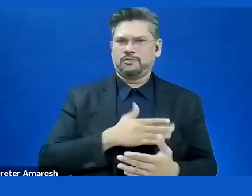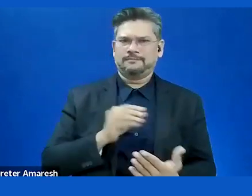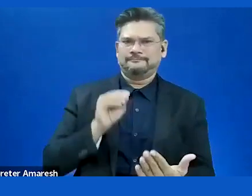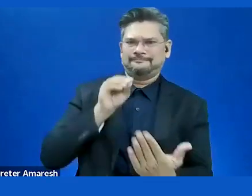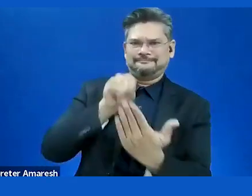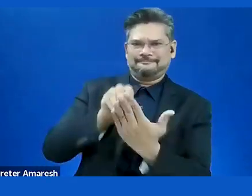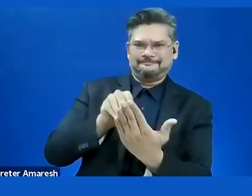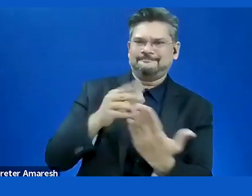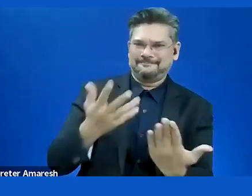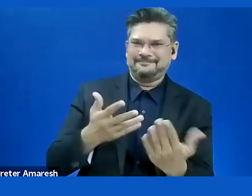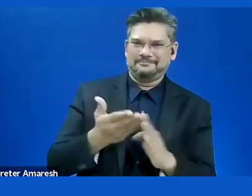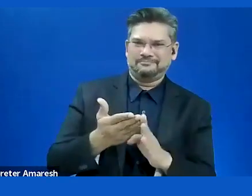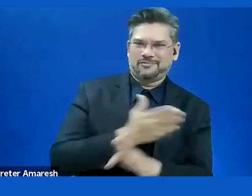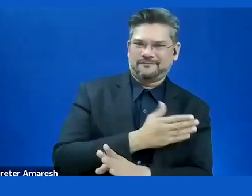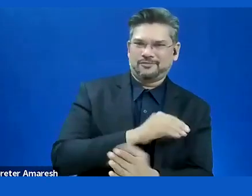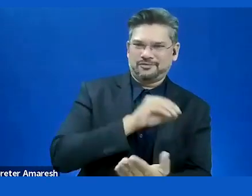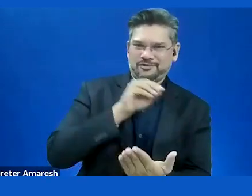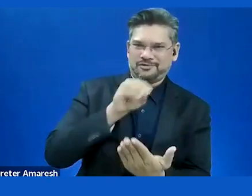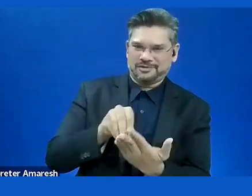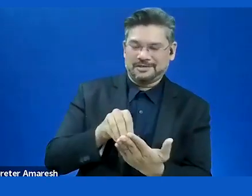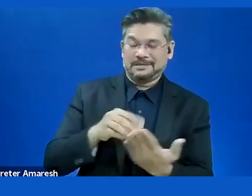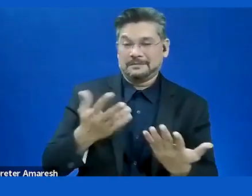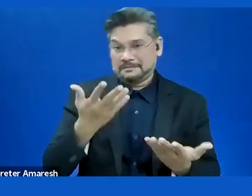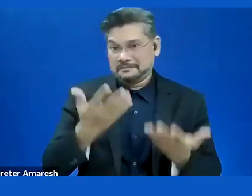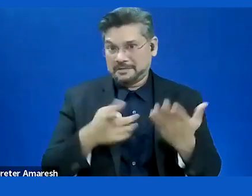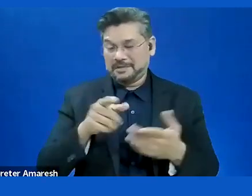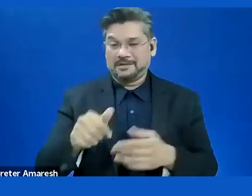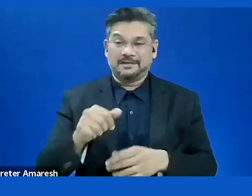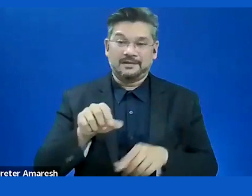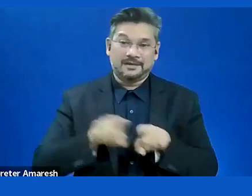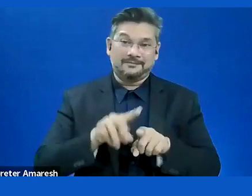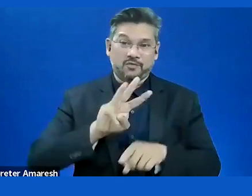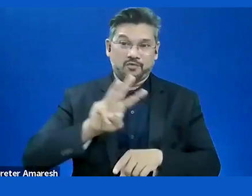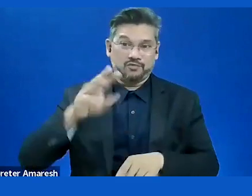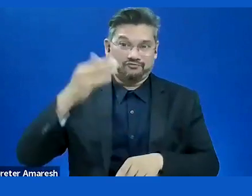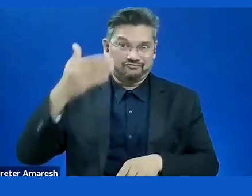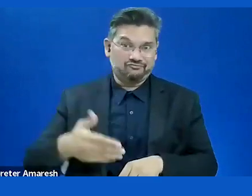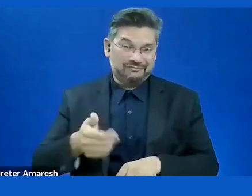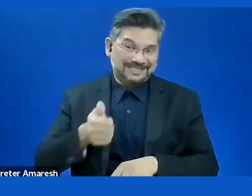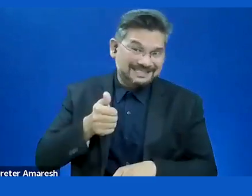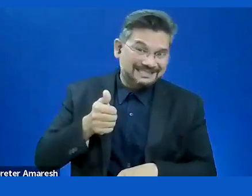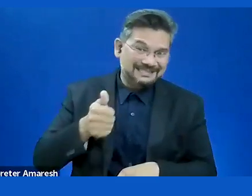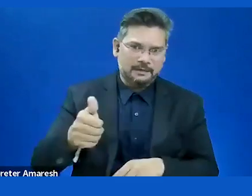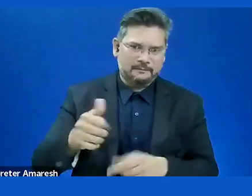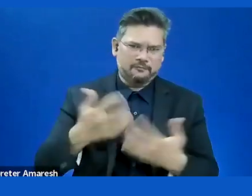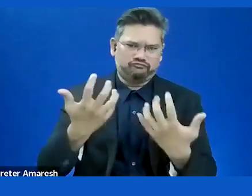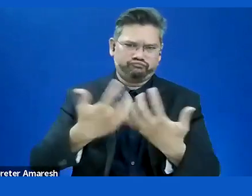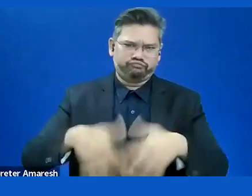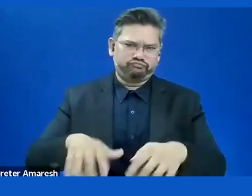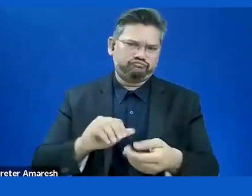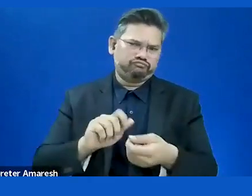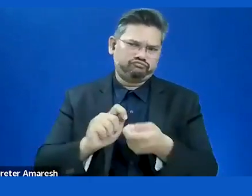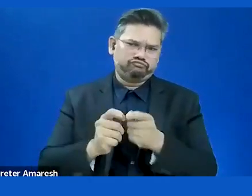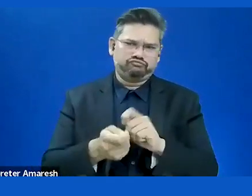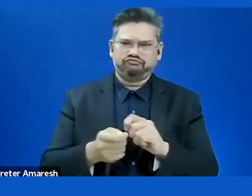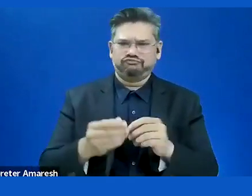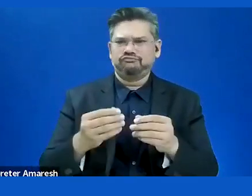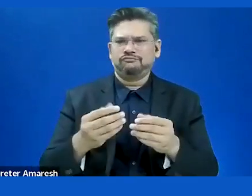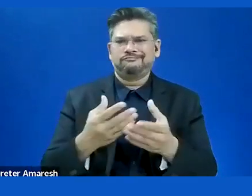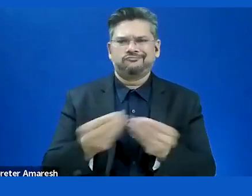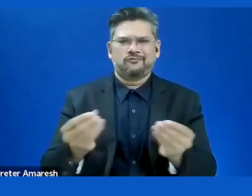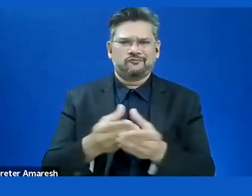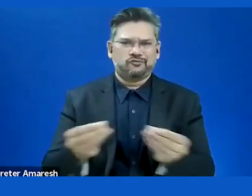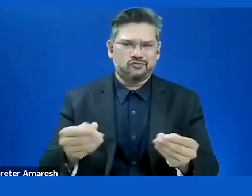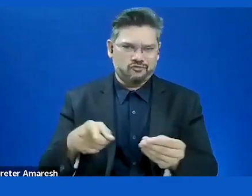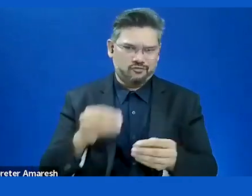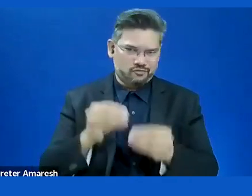that browsers could potentially fix. And I wanted to help standardizing some of this as well. We started a community